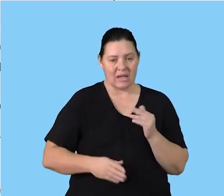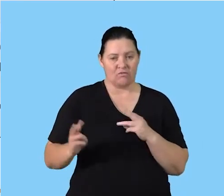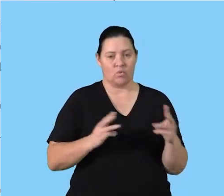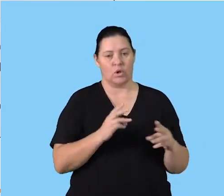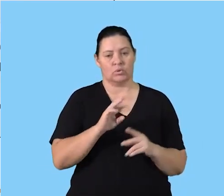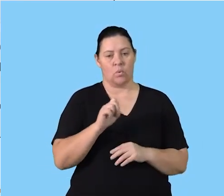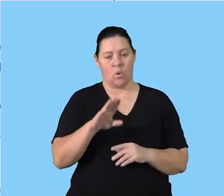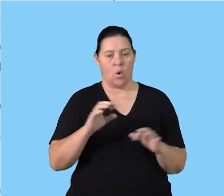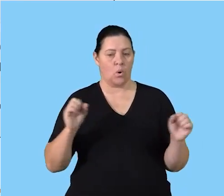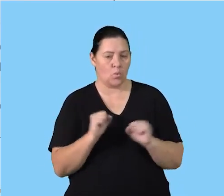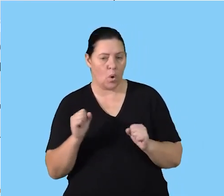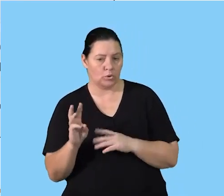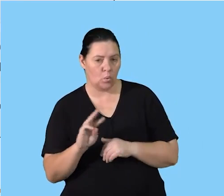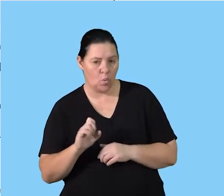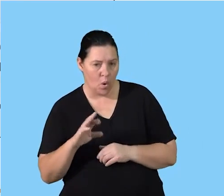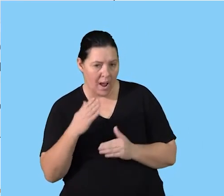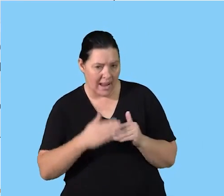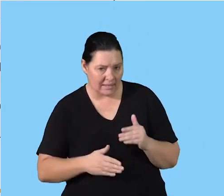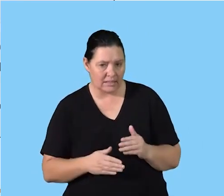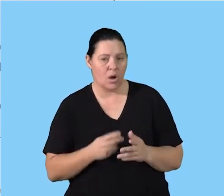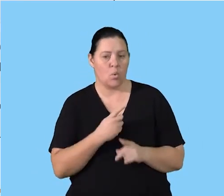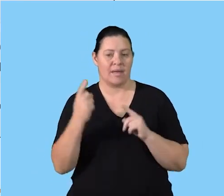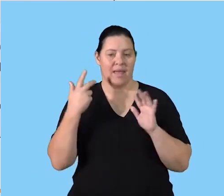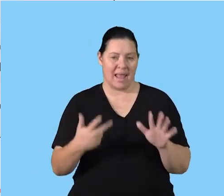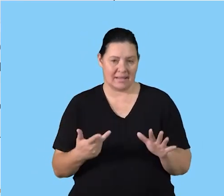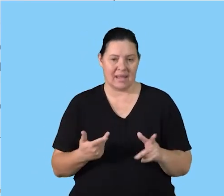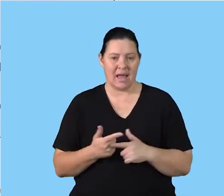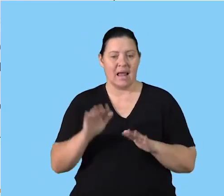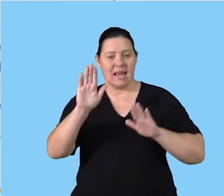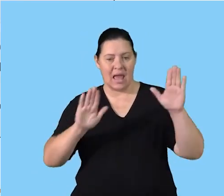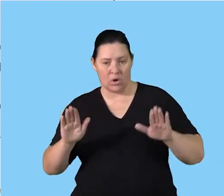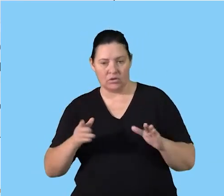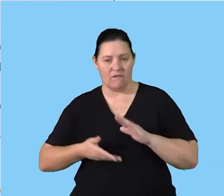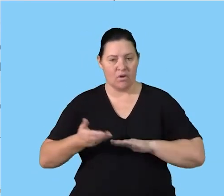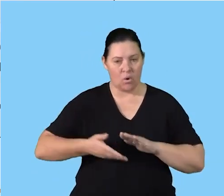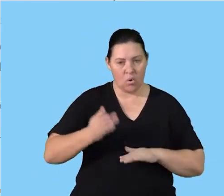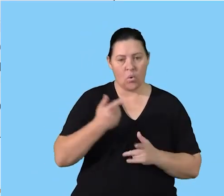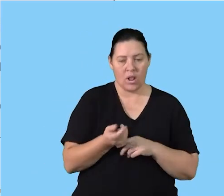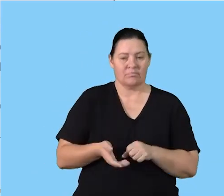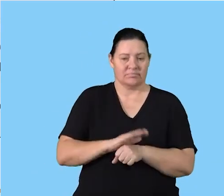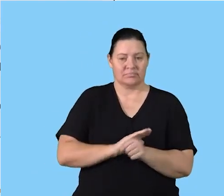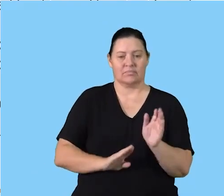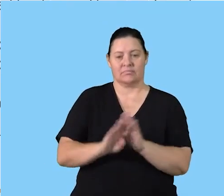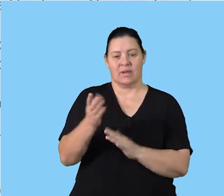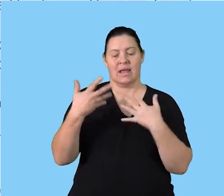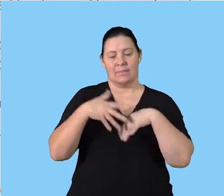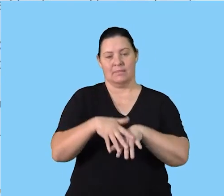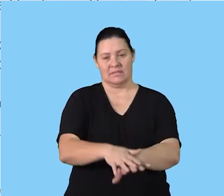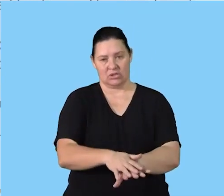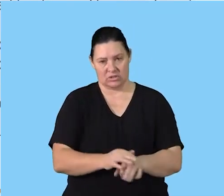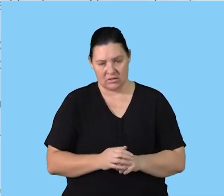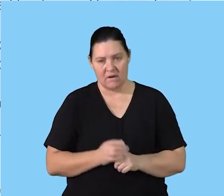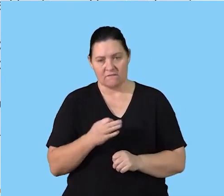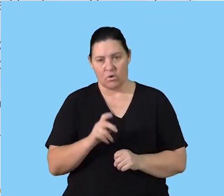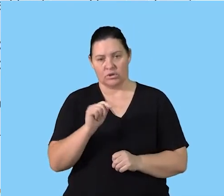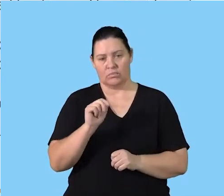Cold War is covered in week 8, and the layout and flow of content will promote coverage and implementation in terms of term